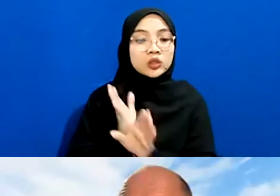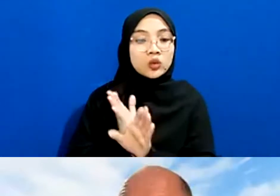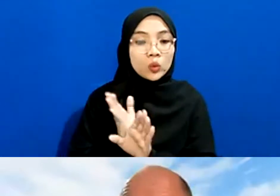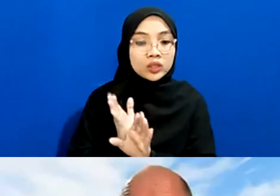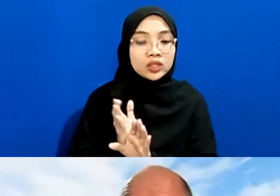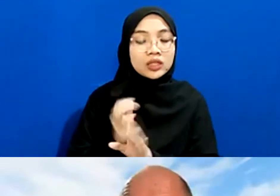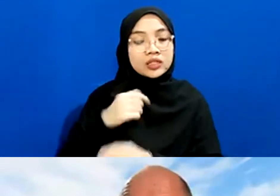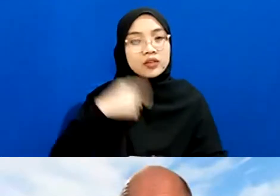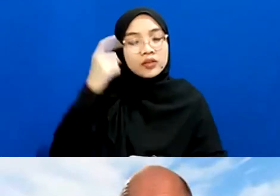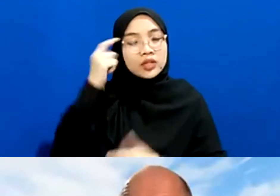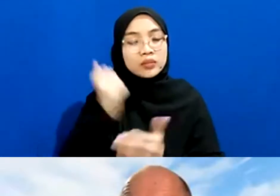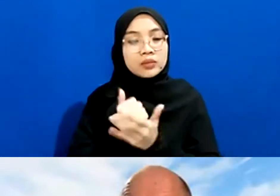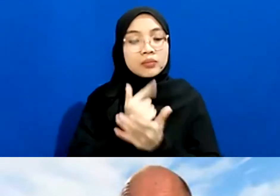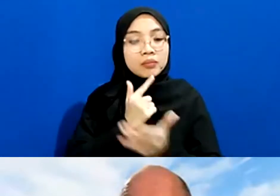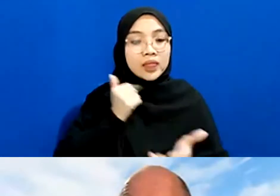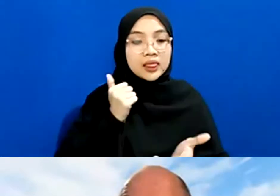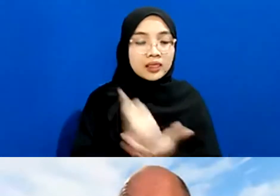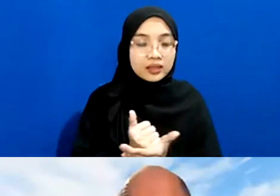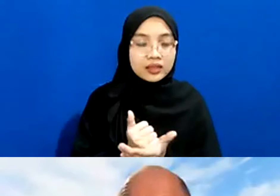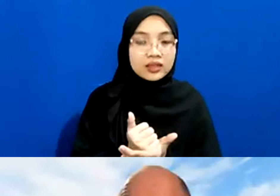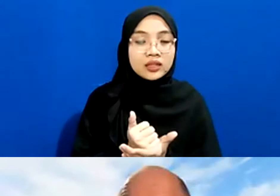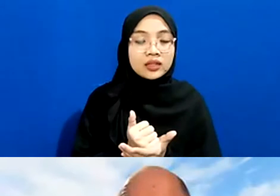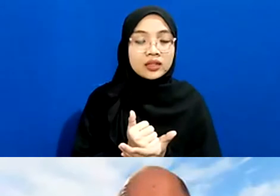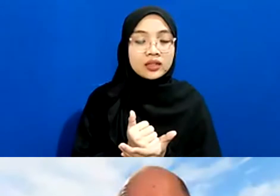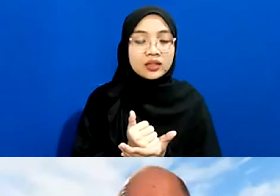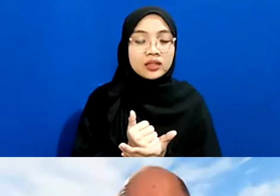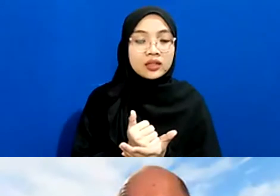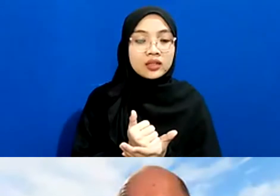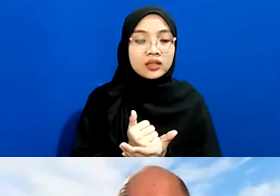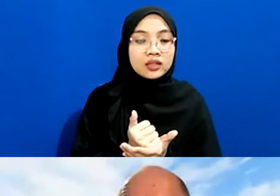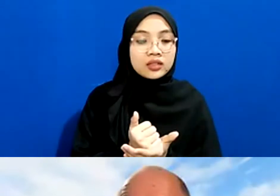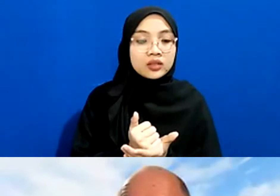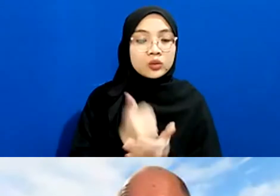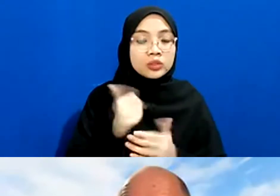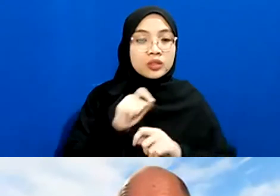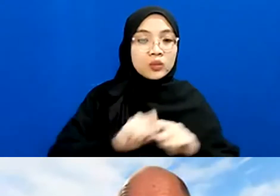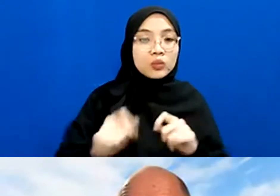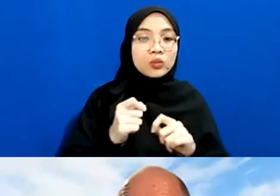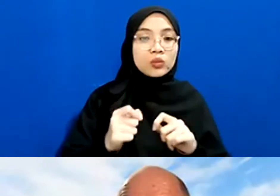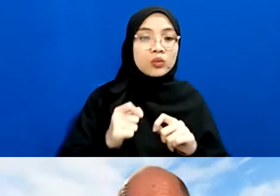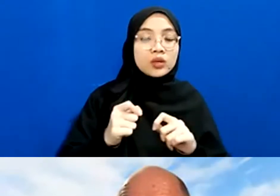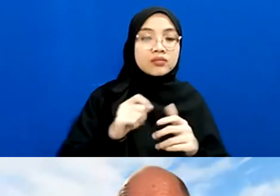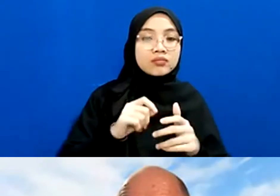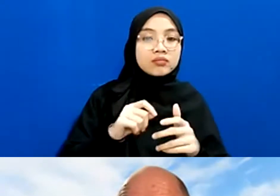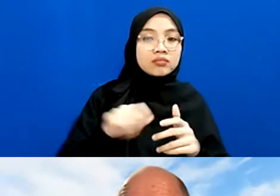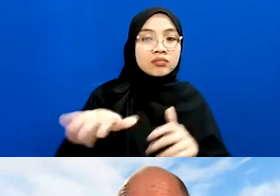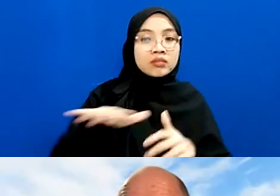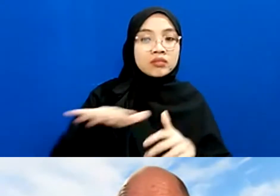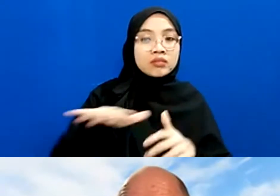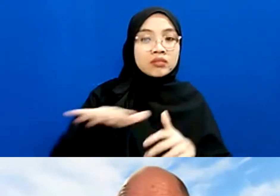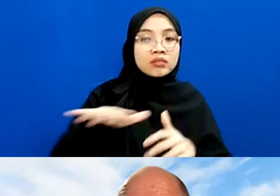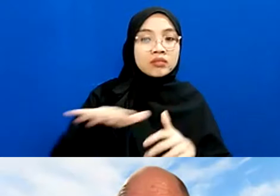very important and part of creating learning environment